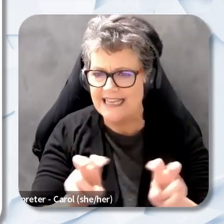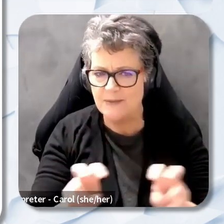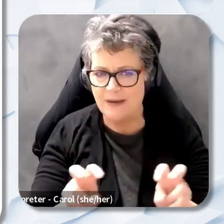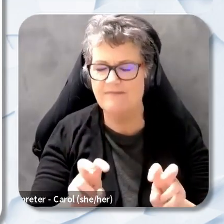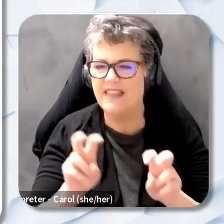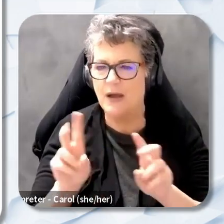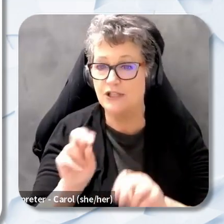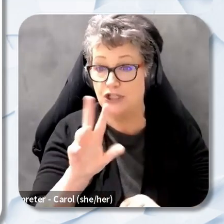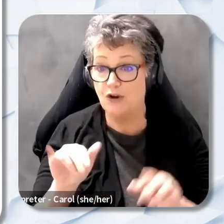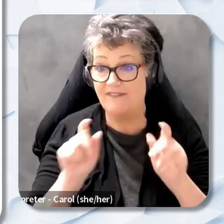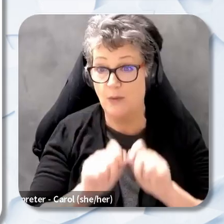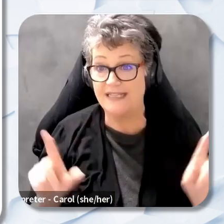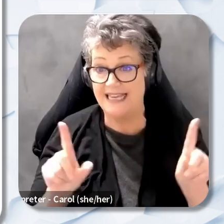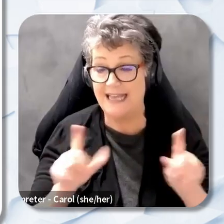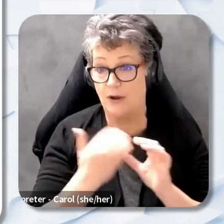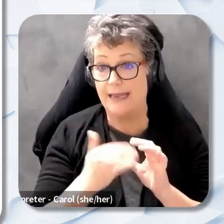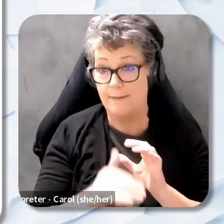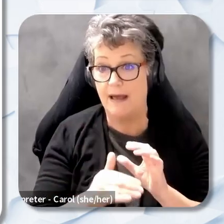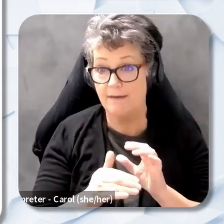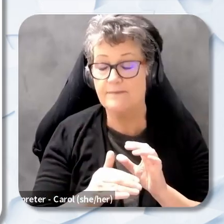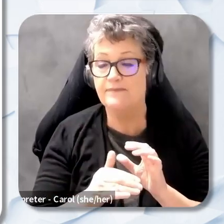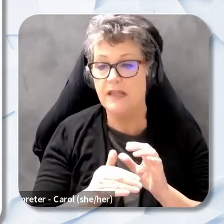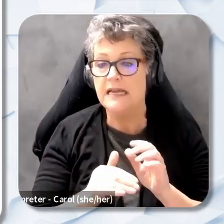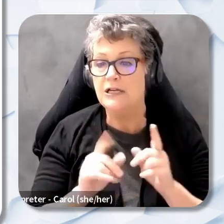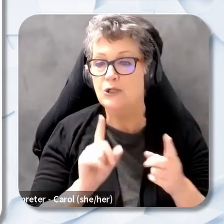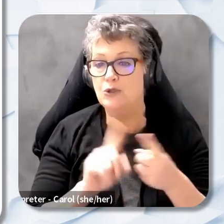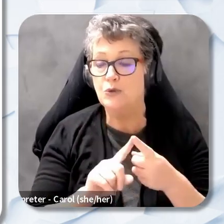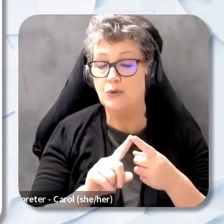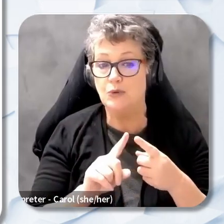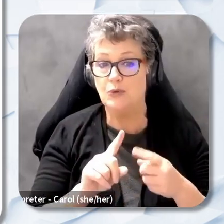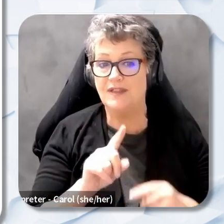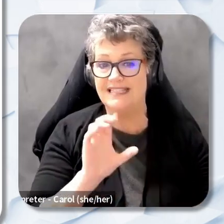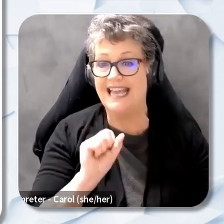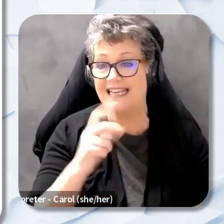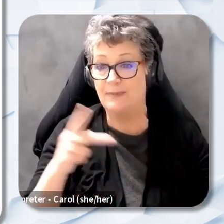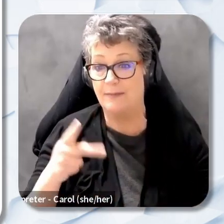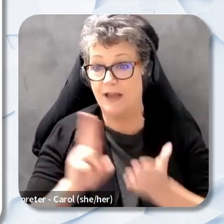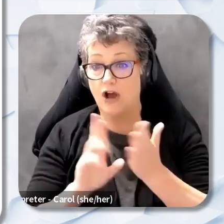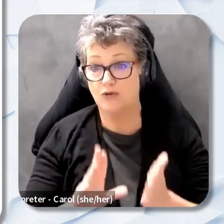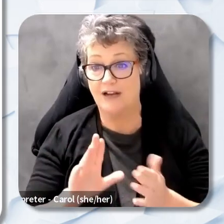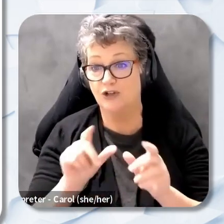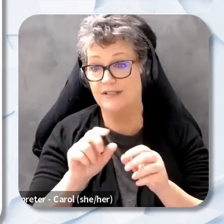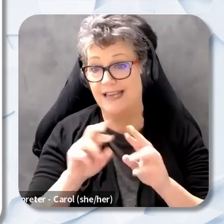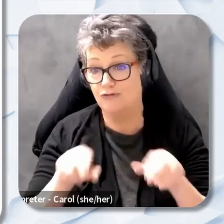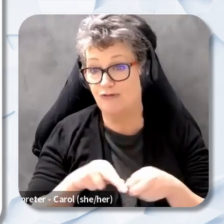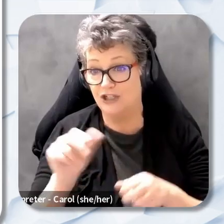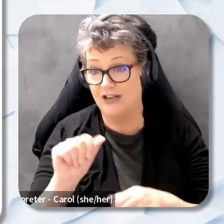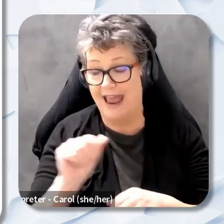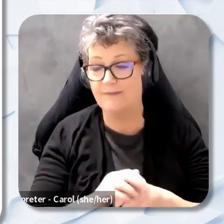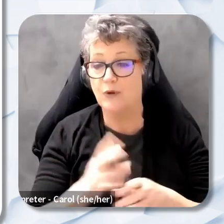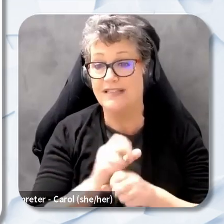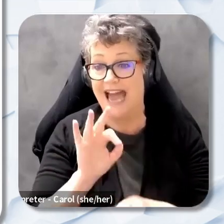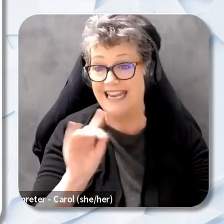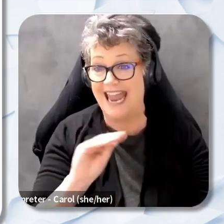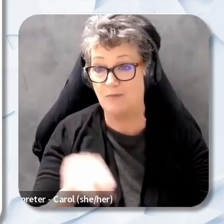survey that was sent out by email to the Region A CSPP contractors. We received a